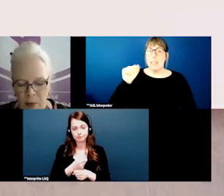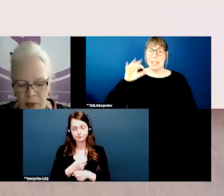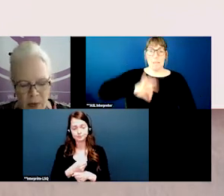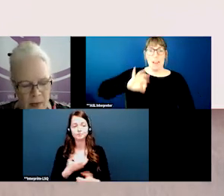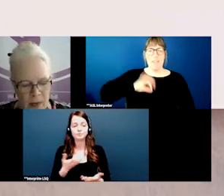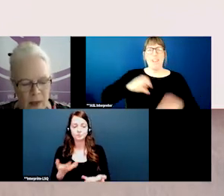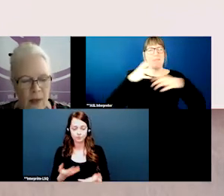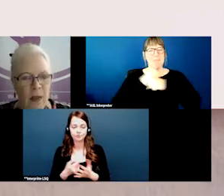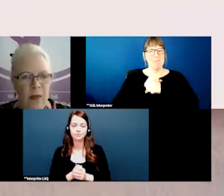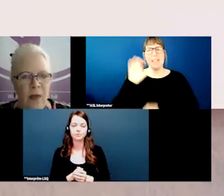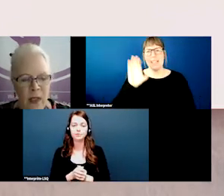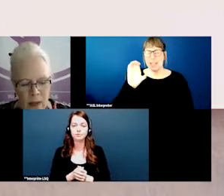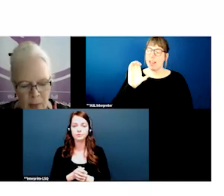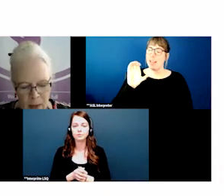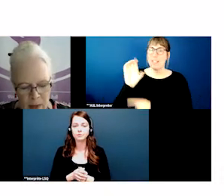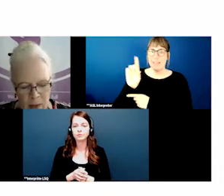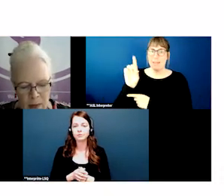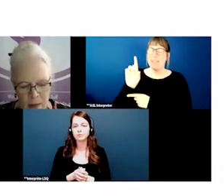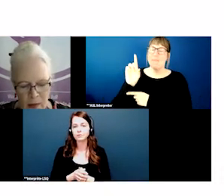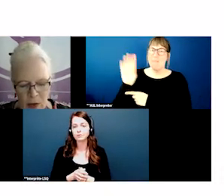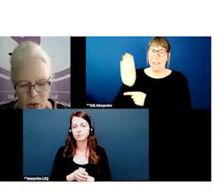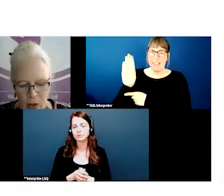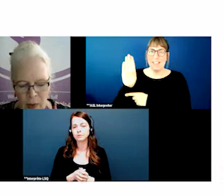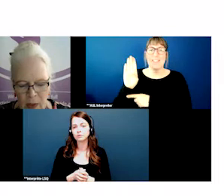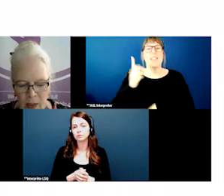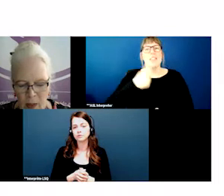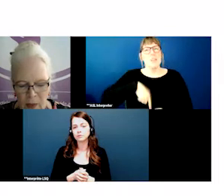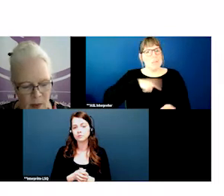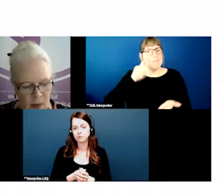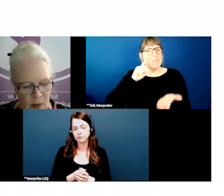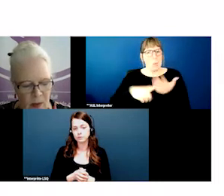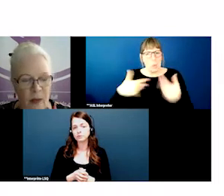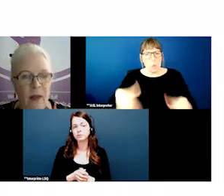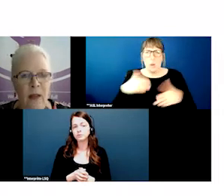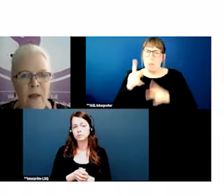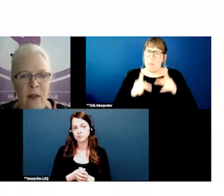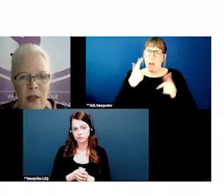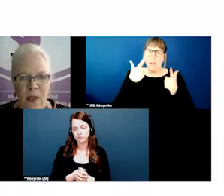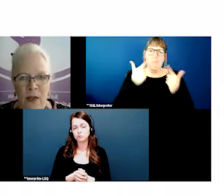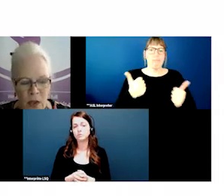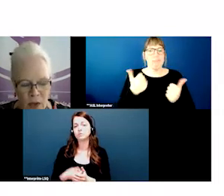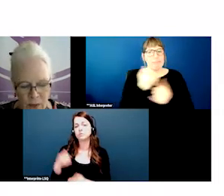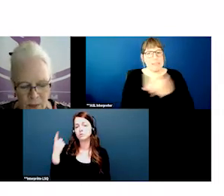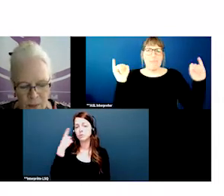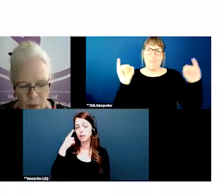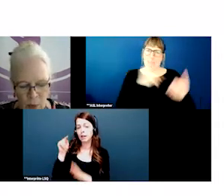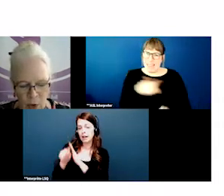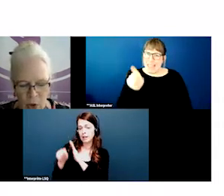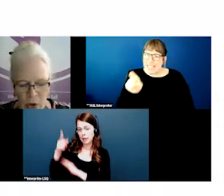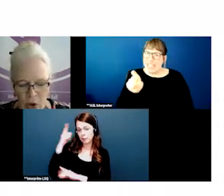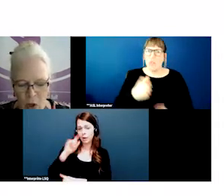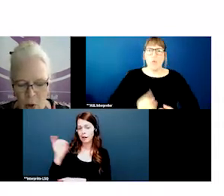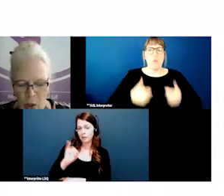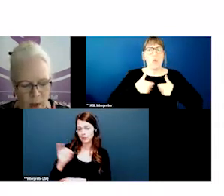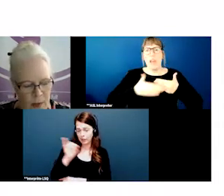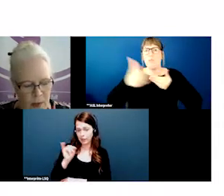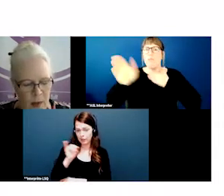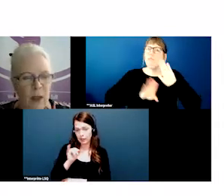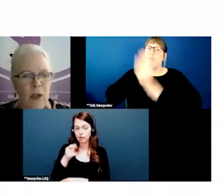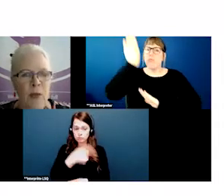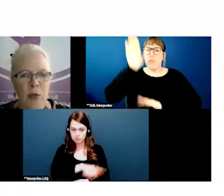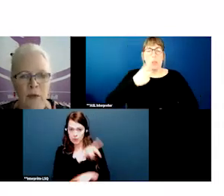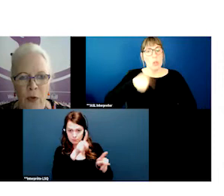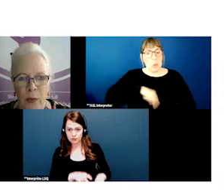with disabilities the independence, the autonomy, and the dignity that they deserve. We encourage all